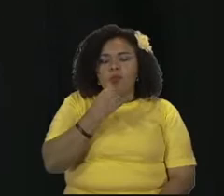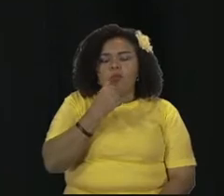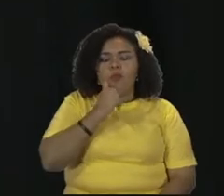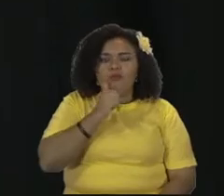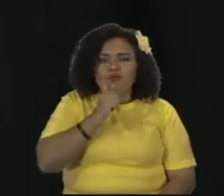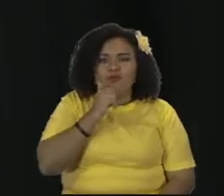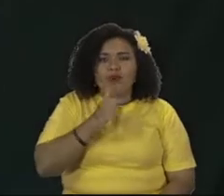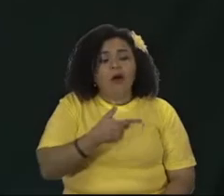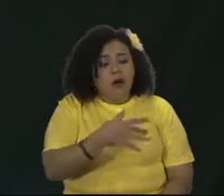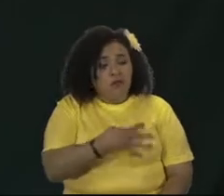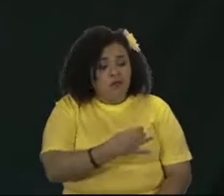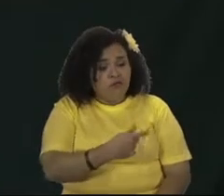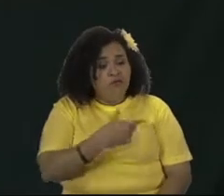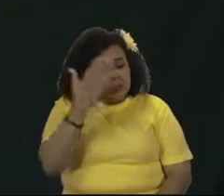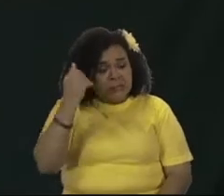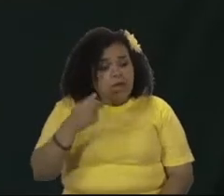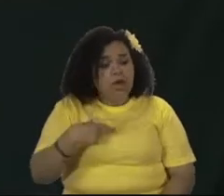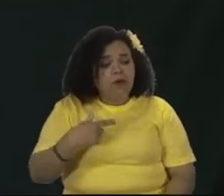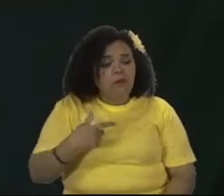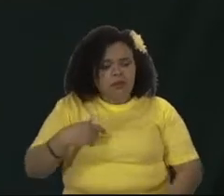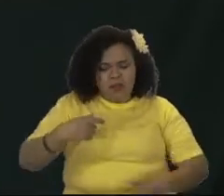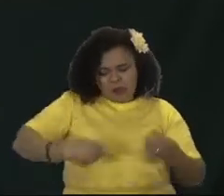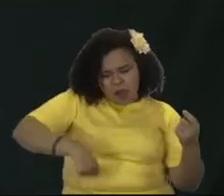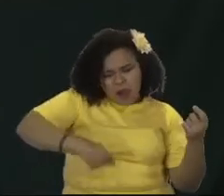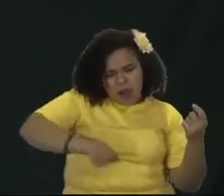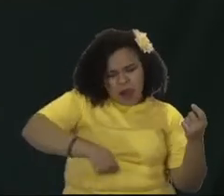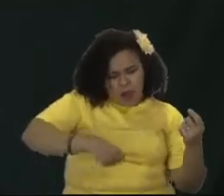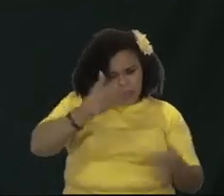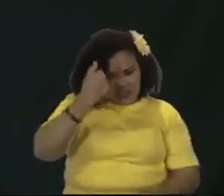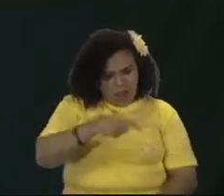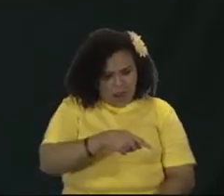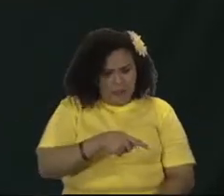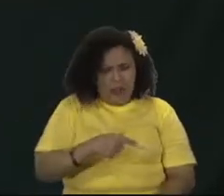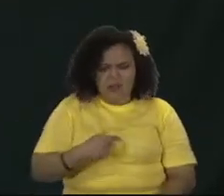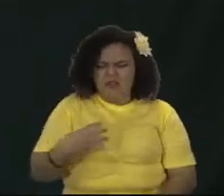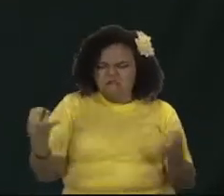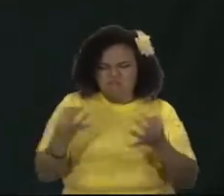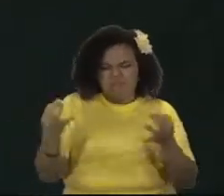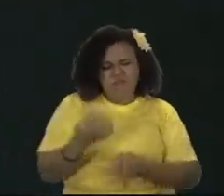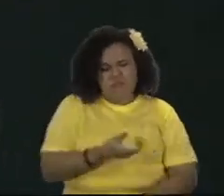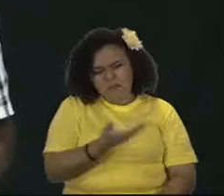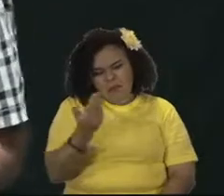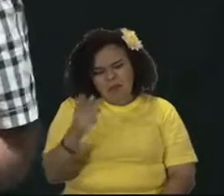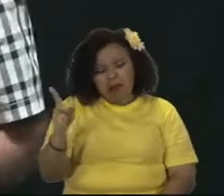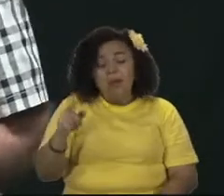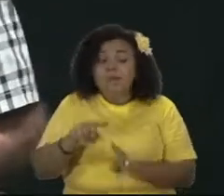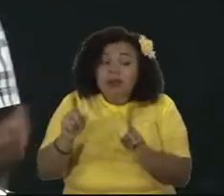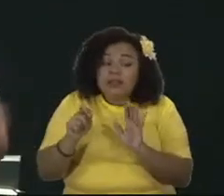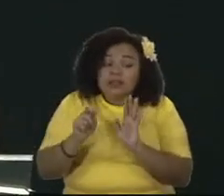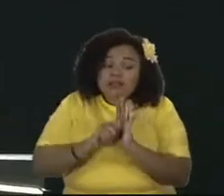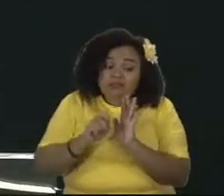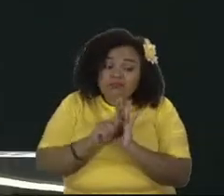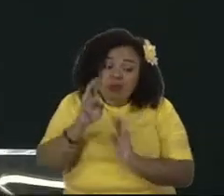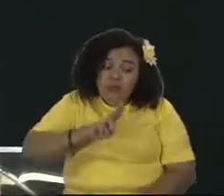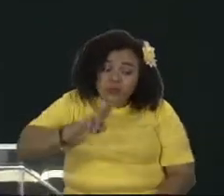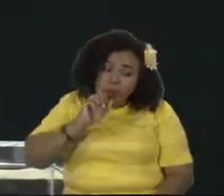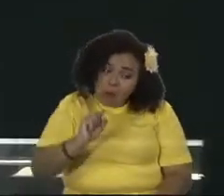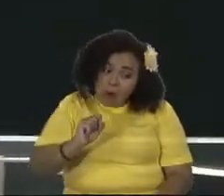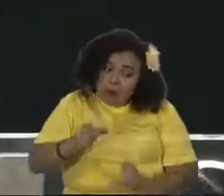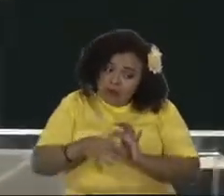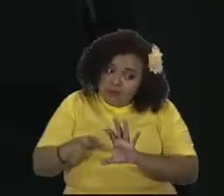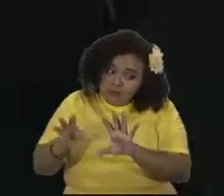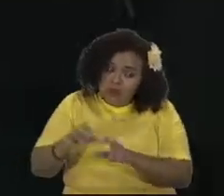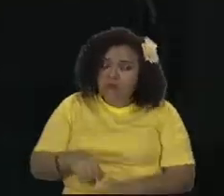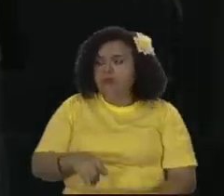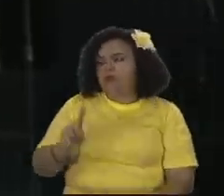We don't need talent, we need holiness. The kingdom of God is not made of talent. There